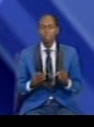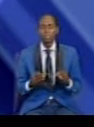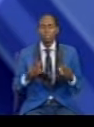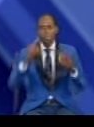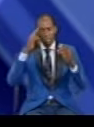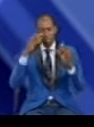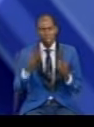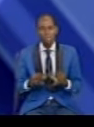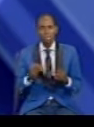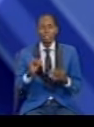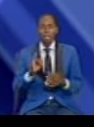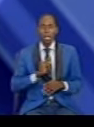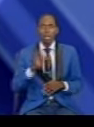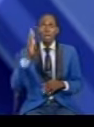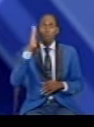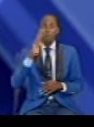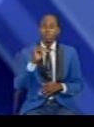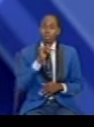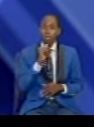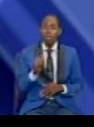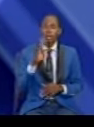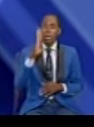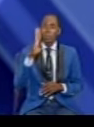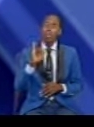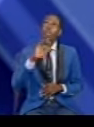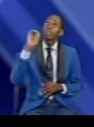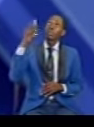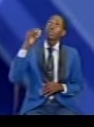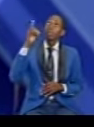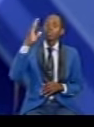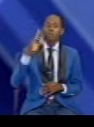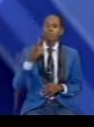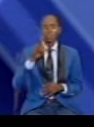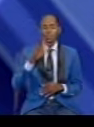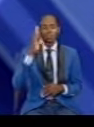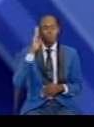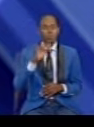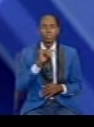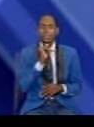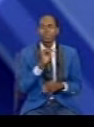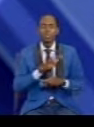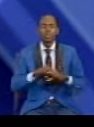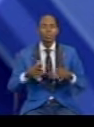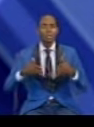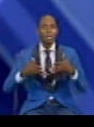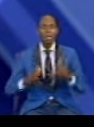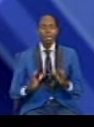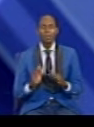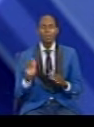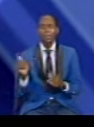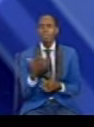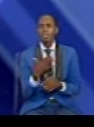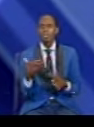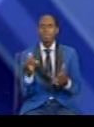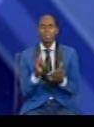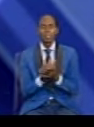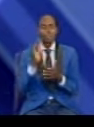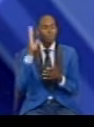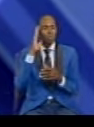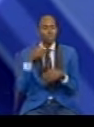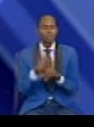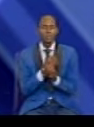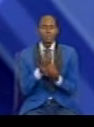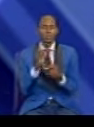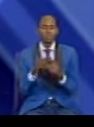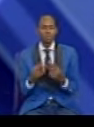not. And by the grace of God, you will not. So don't allow whatever is going on today to make you to look in